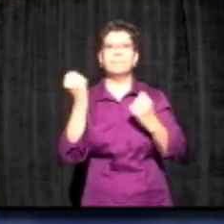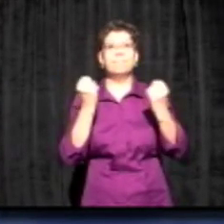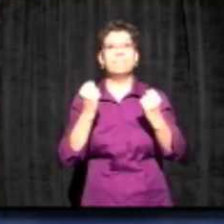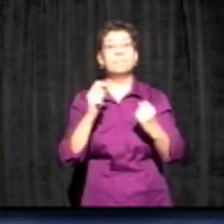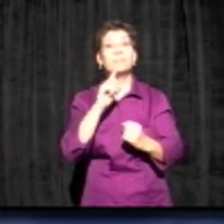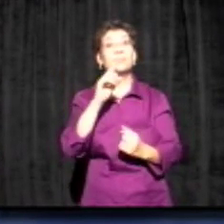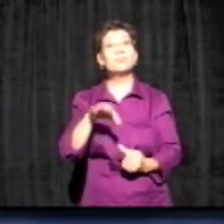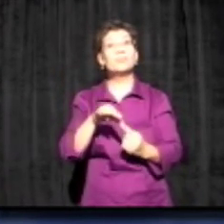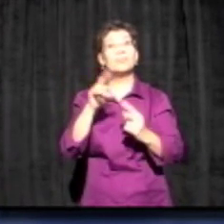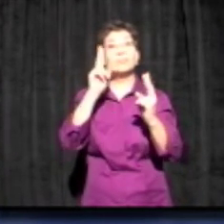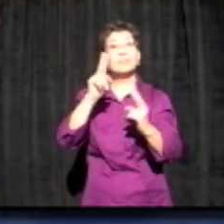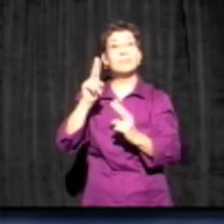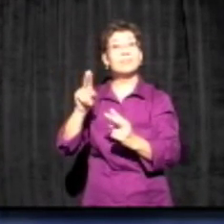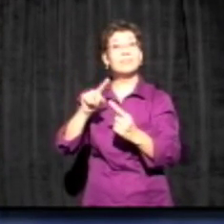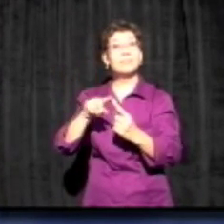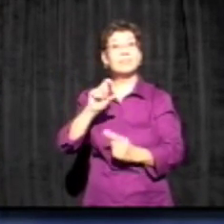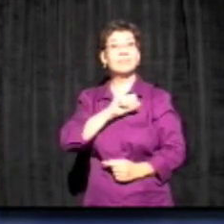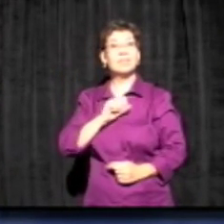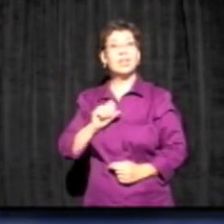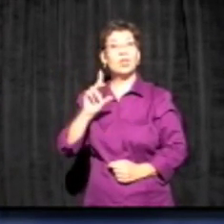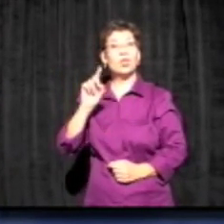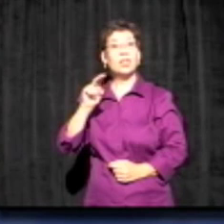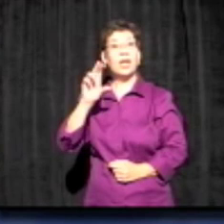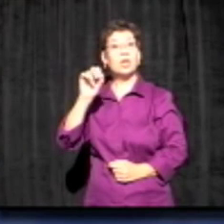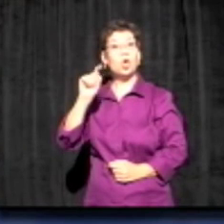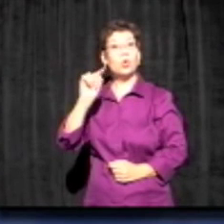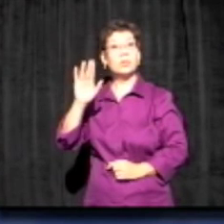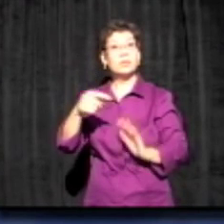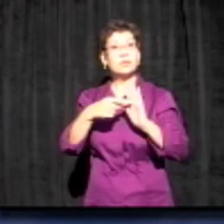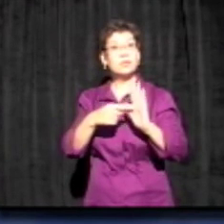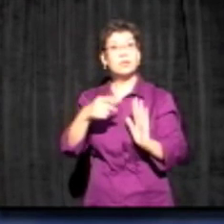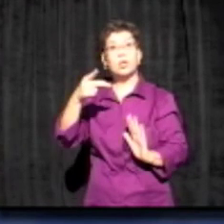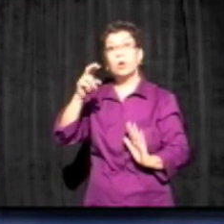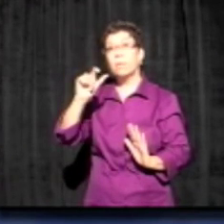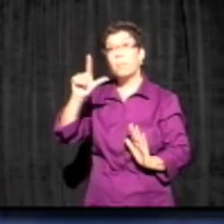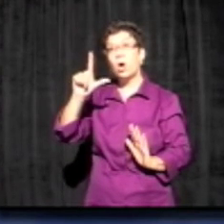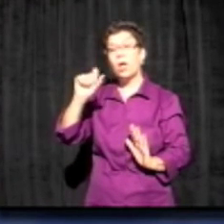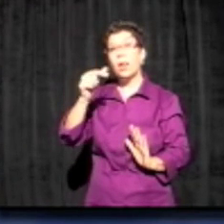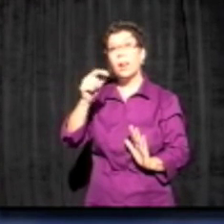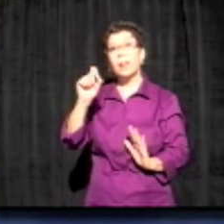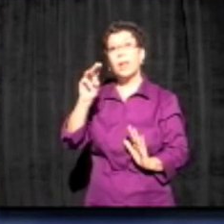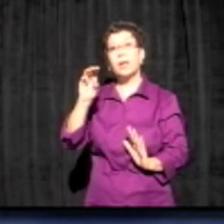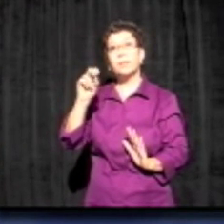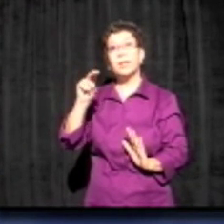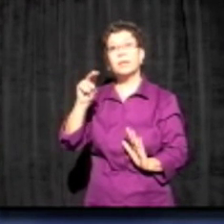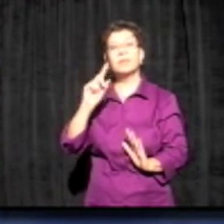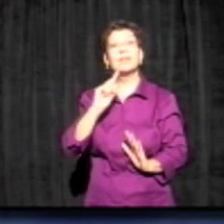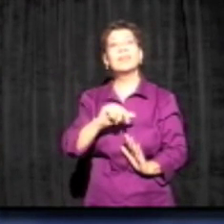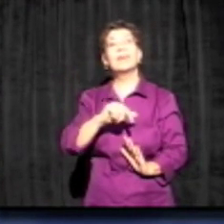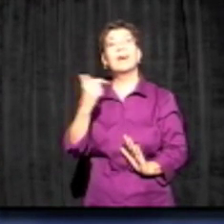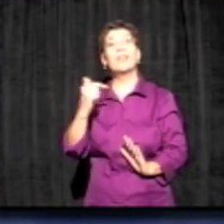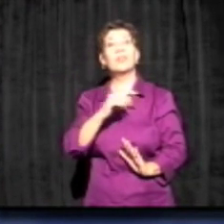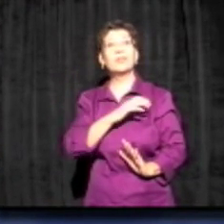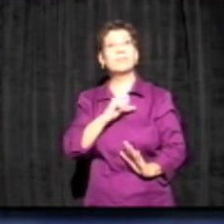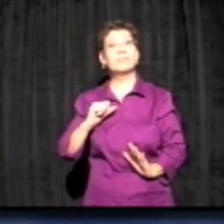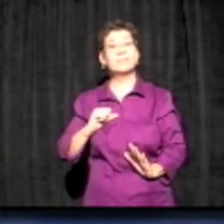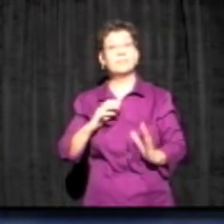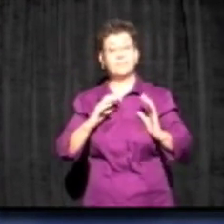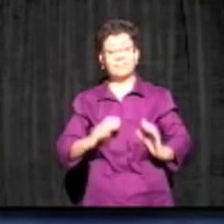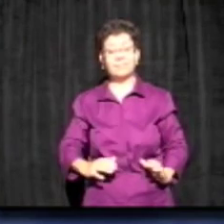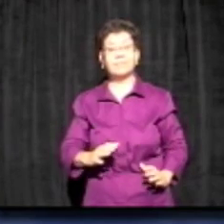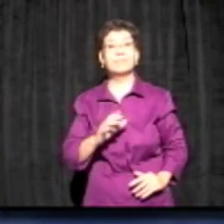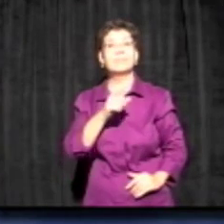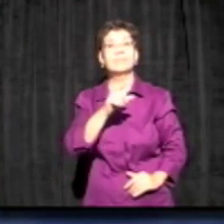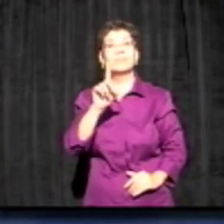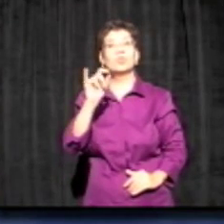with us today, representing Senator Dan Coates of Indiana, Paul Eggman, his Regional Director. Representing Congressman Joe Donnelly